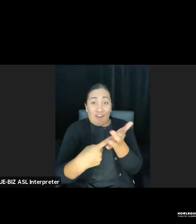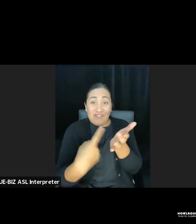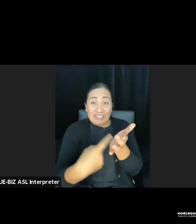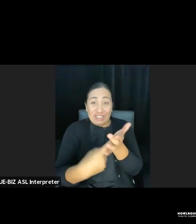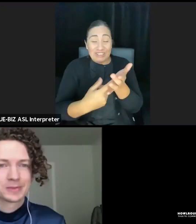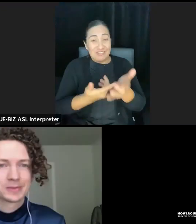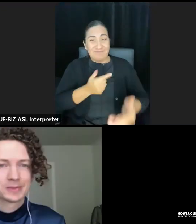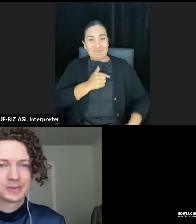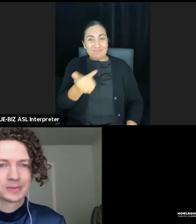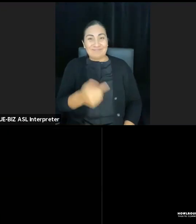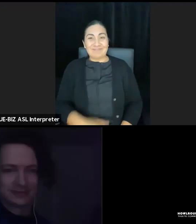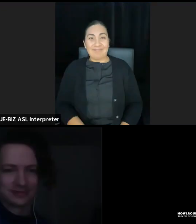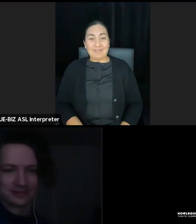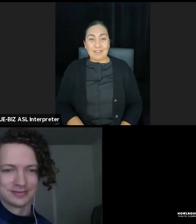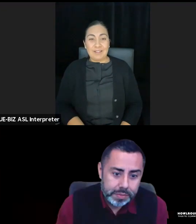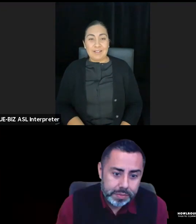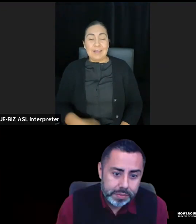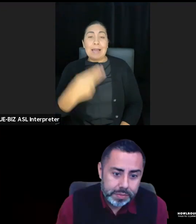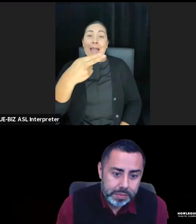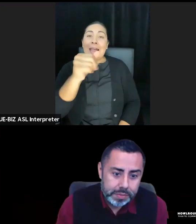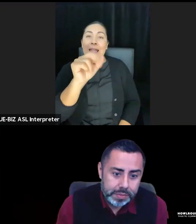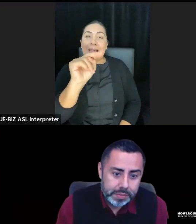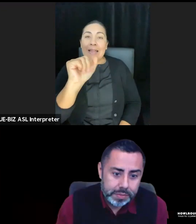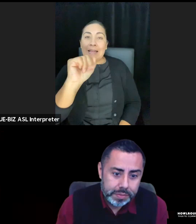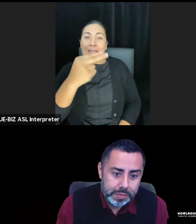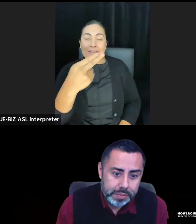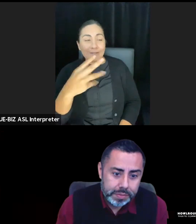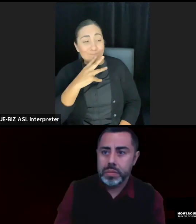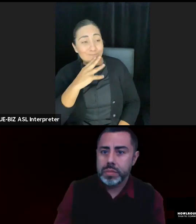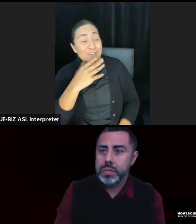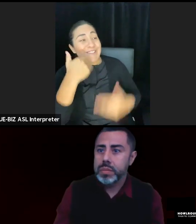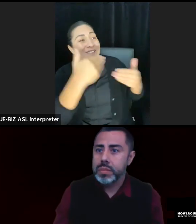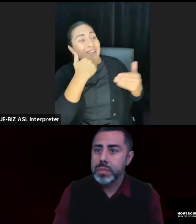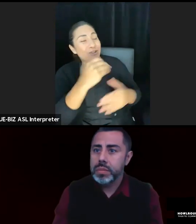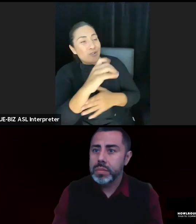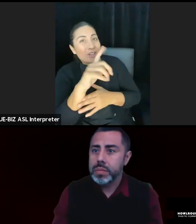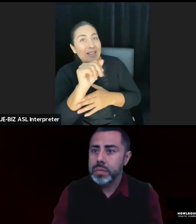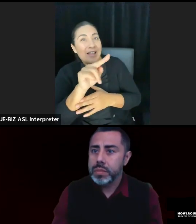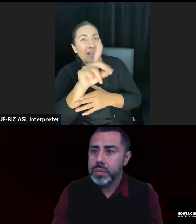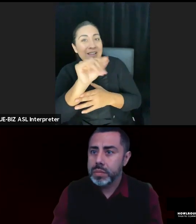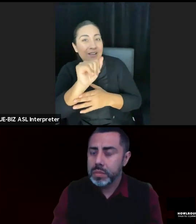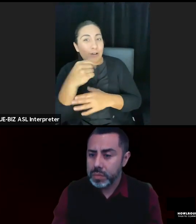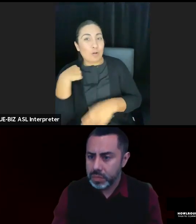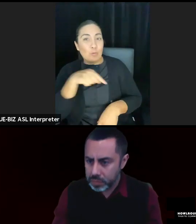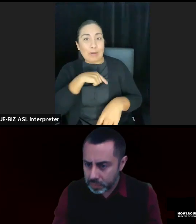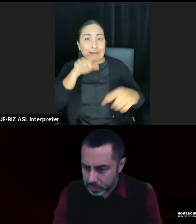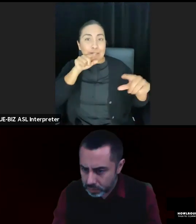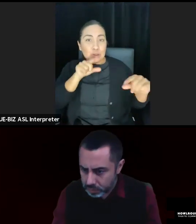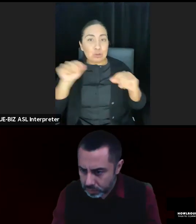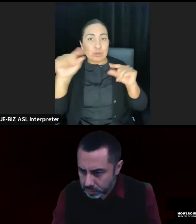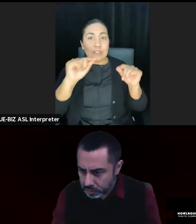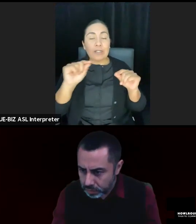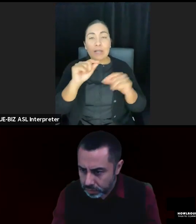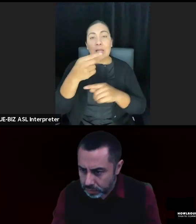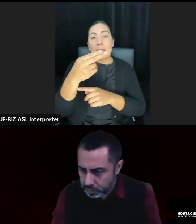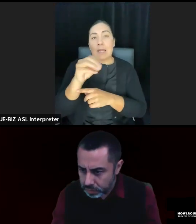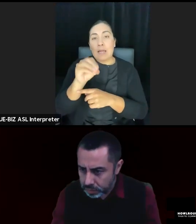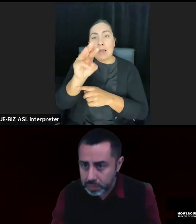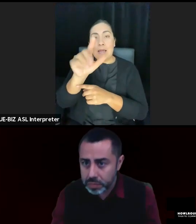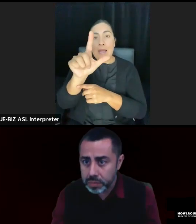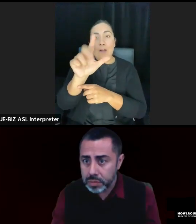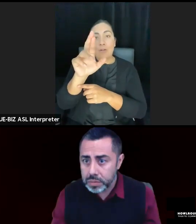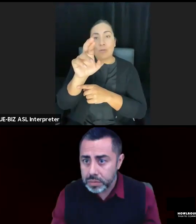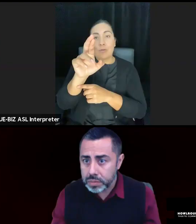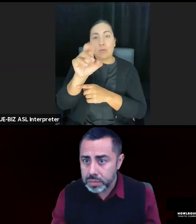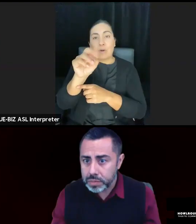Amazing. Thank you, Claudia. And we've tweeted out via the HowlRound Twitter at least one of the resources you offered. So thank you so much for